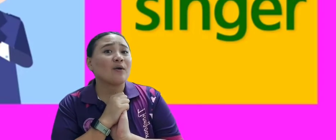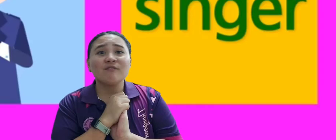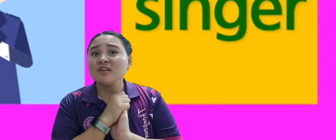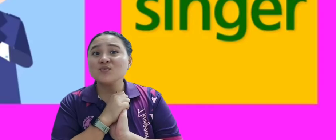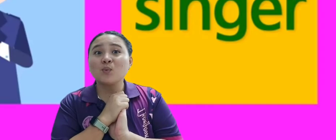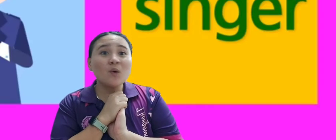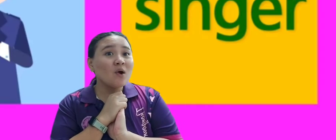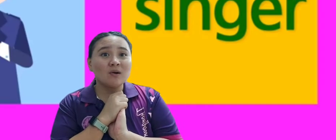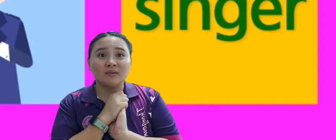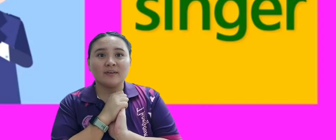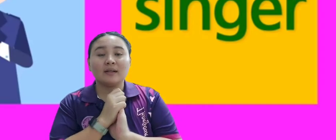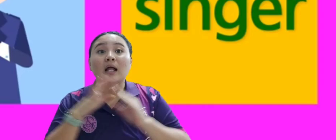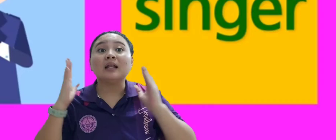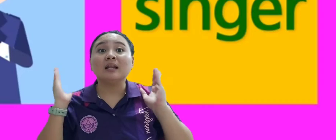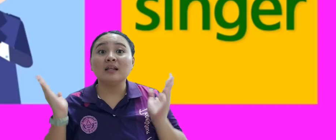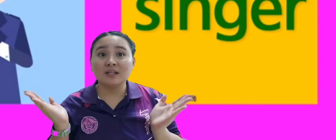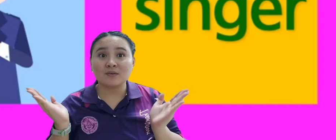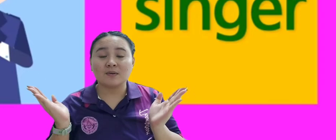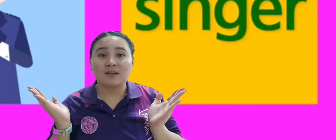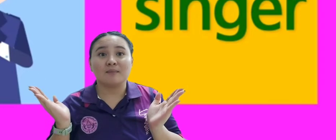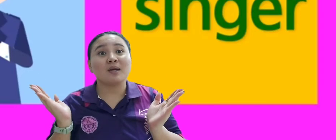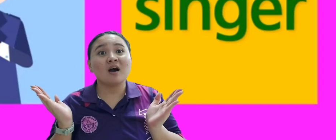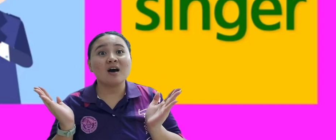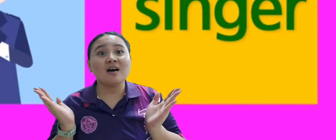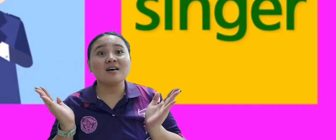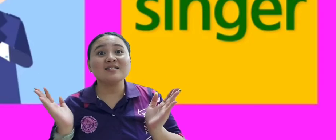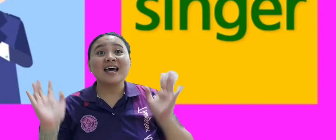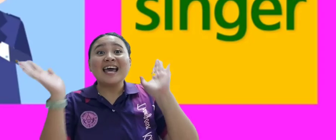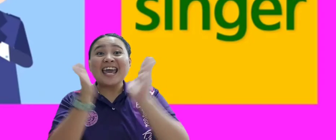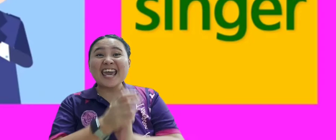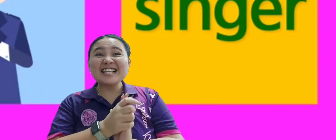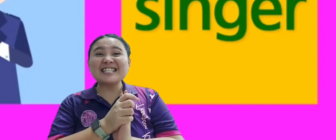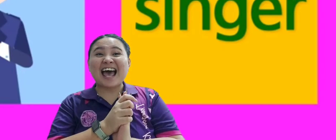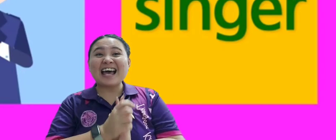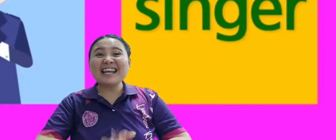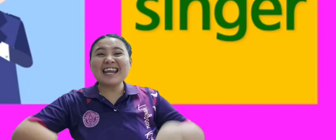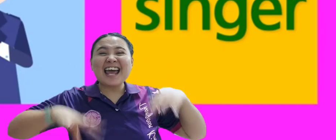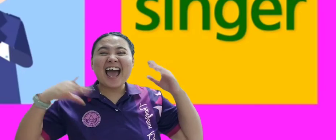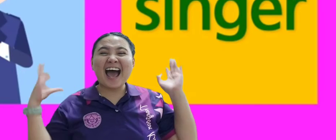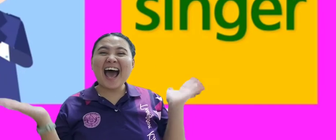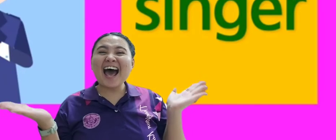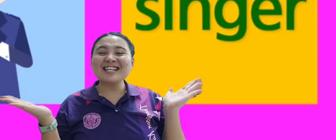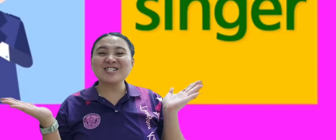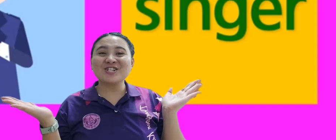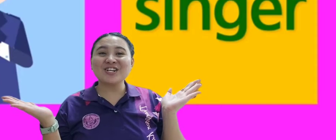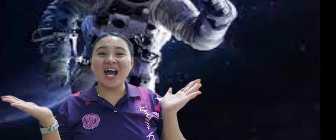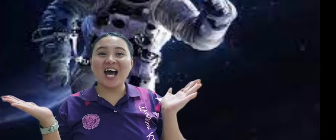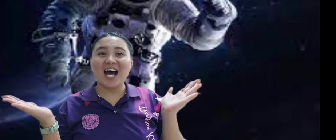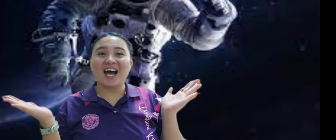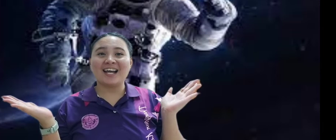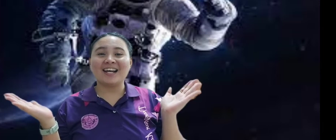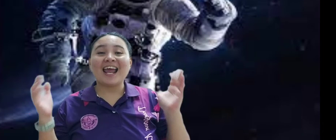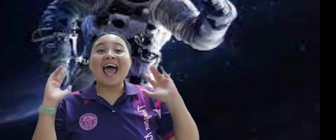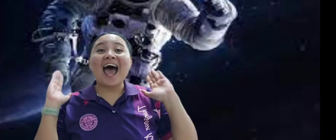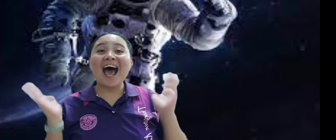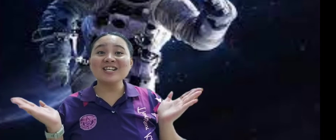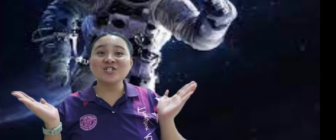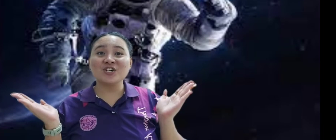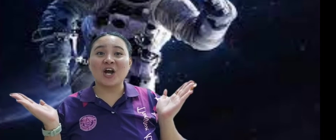is out of this world, literally, because it's an